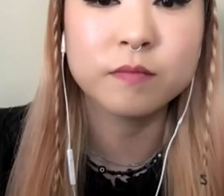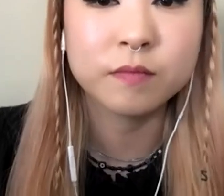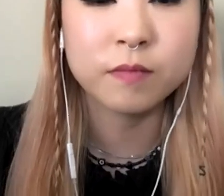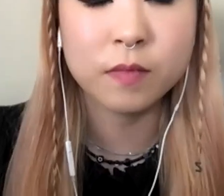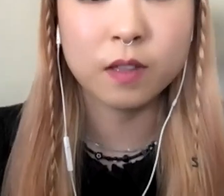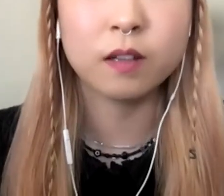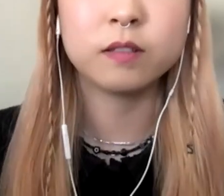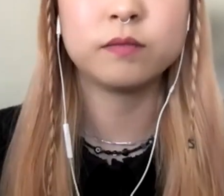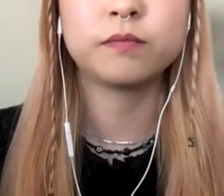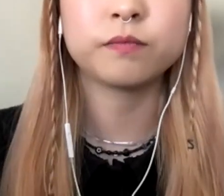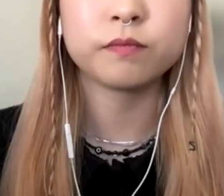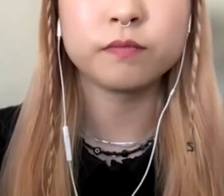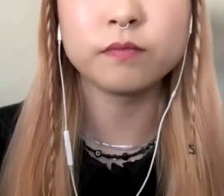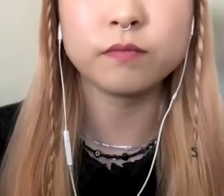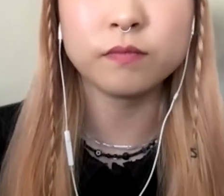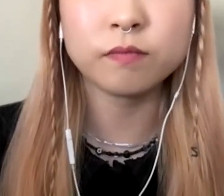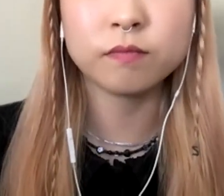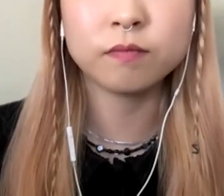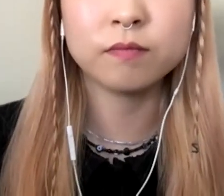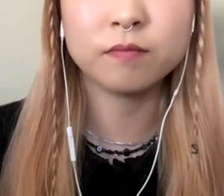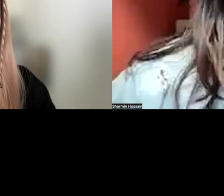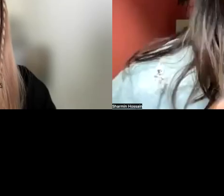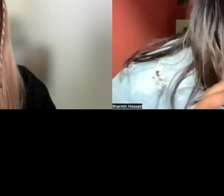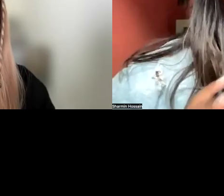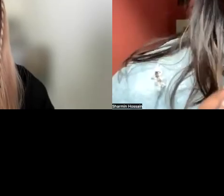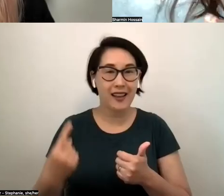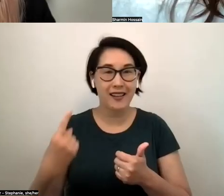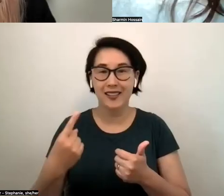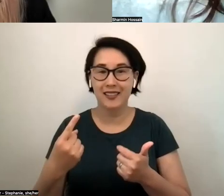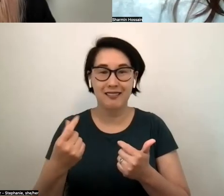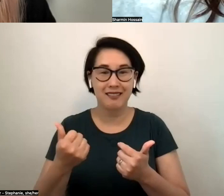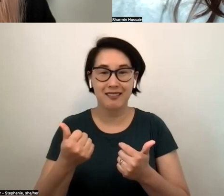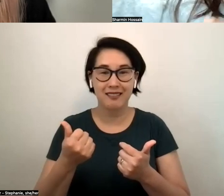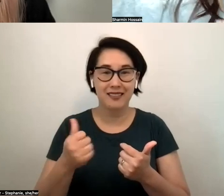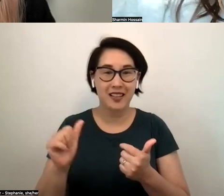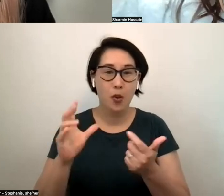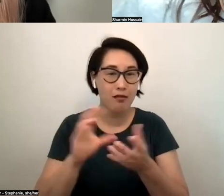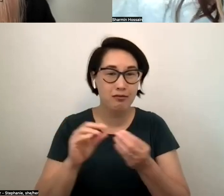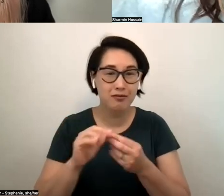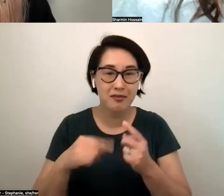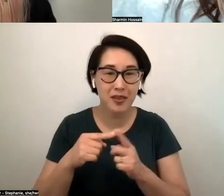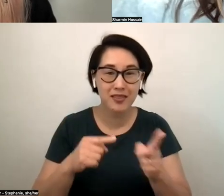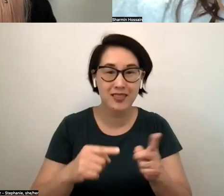that are attending about this clip and what it meant for you to share this story